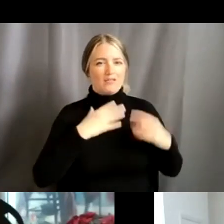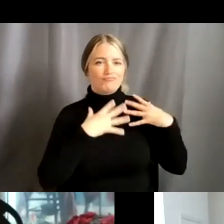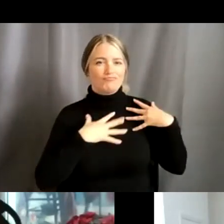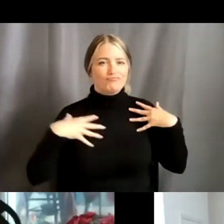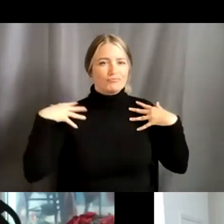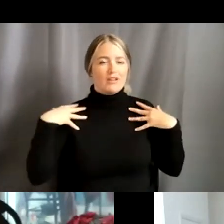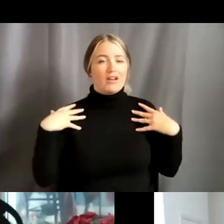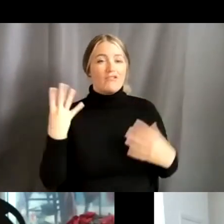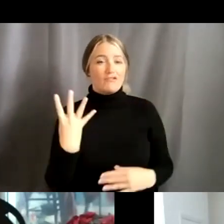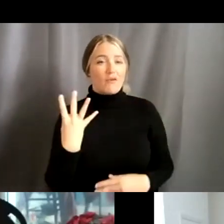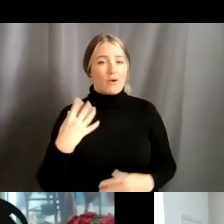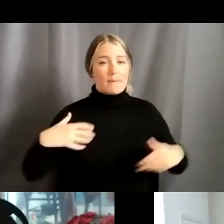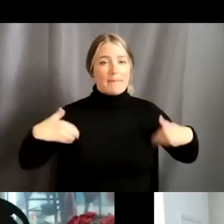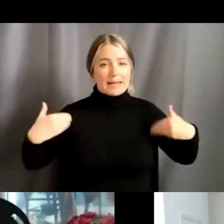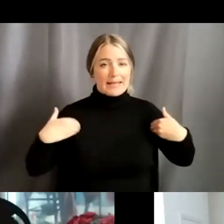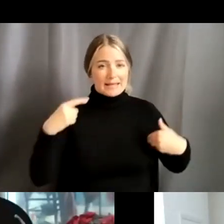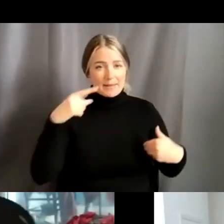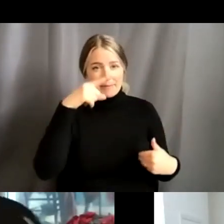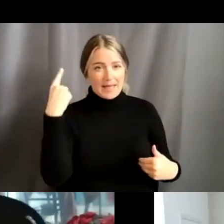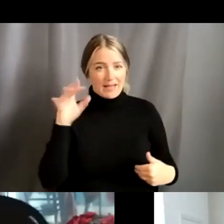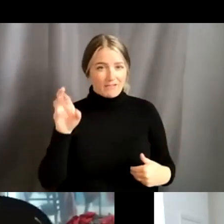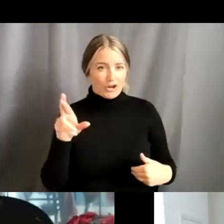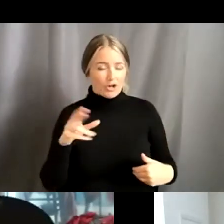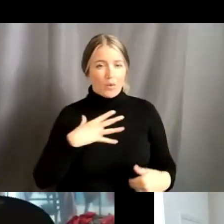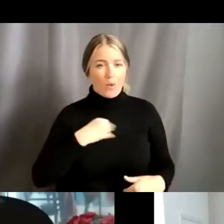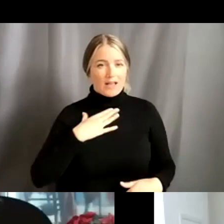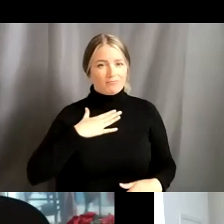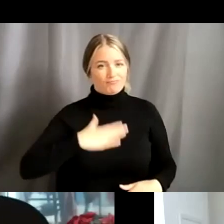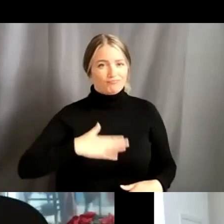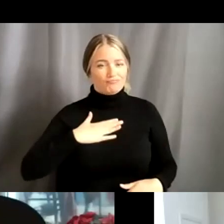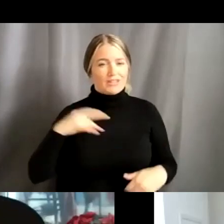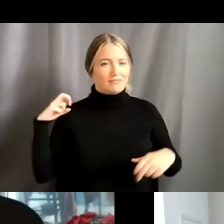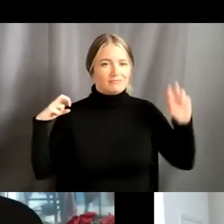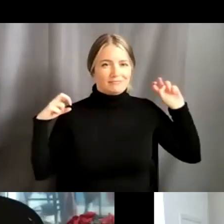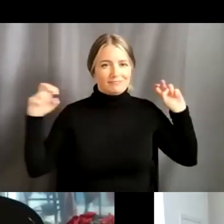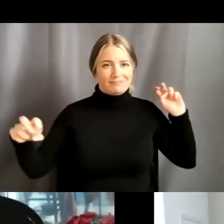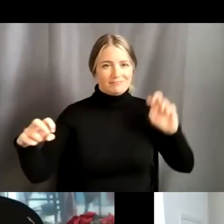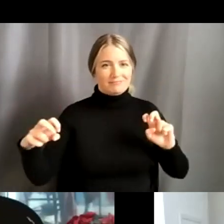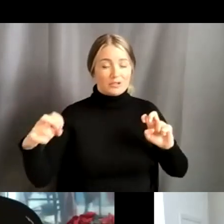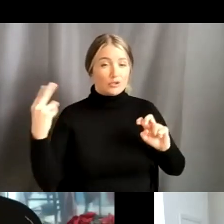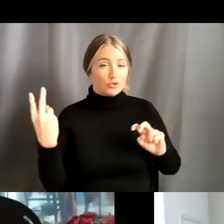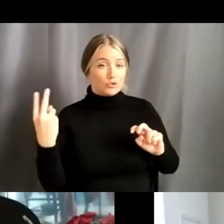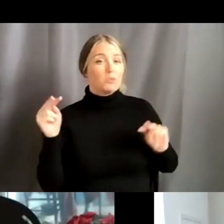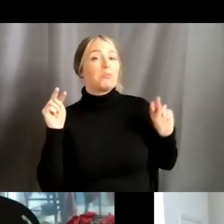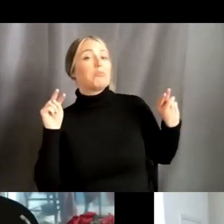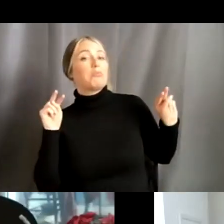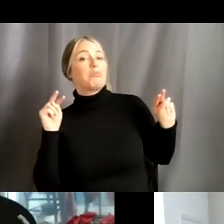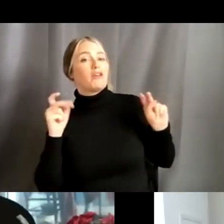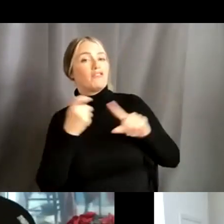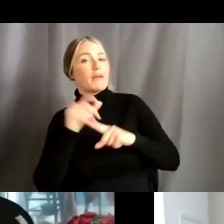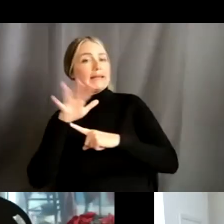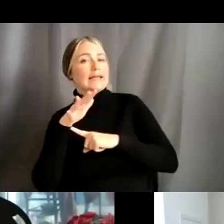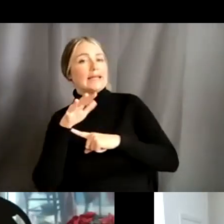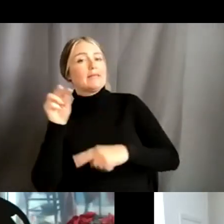small monkeys with black fur and white furred chests surround her. 2 are peeking out of tropical leaves in the background, and a bird